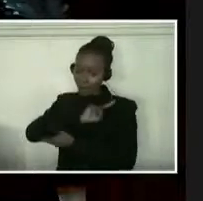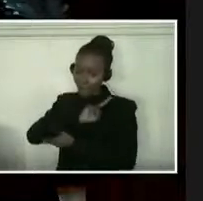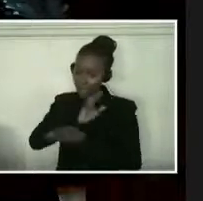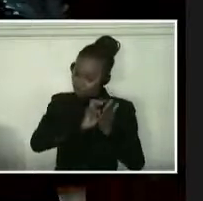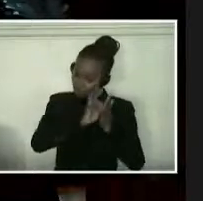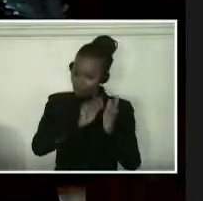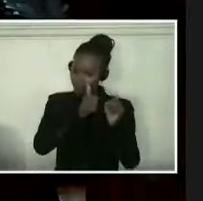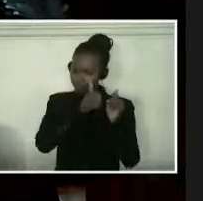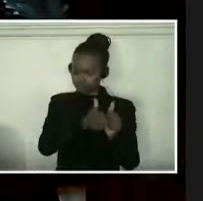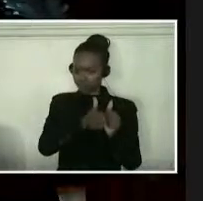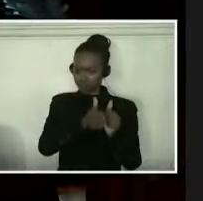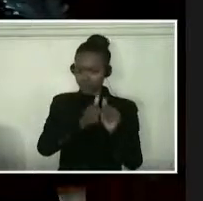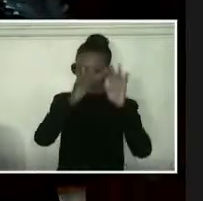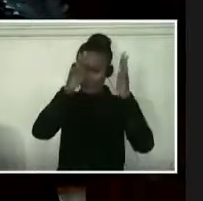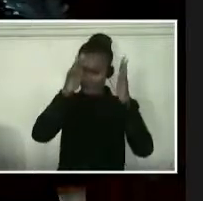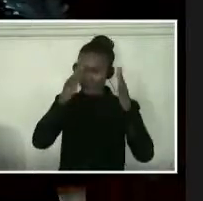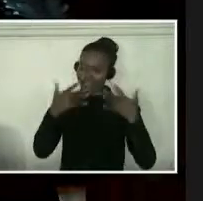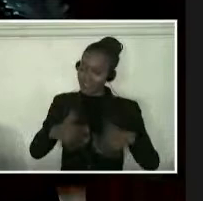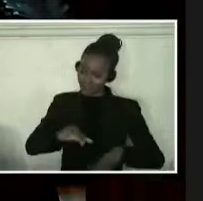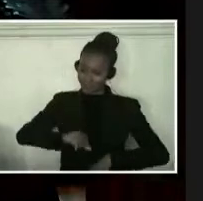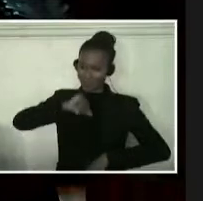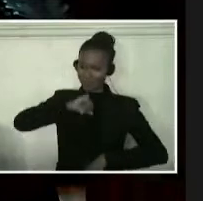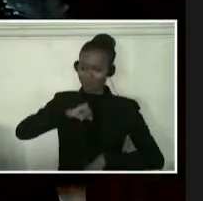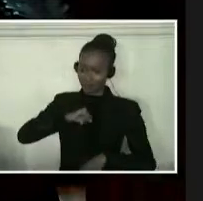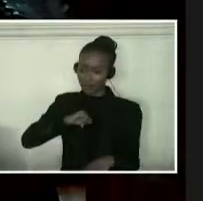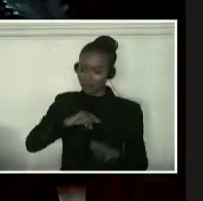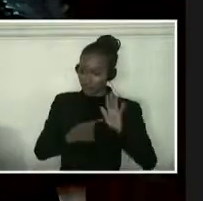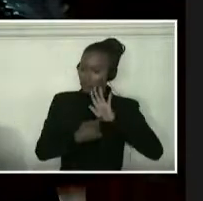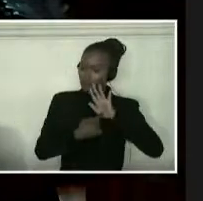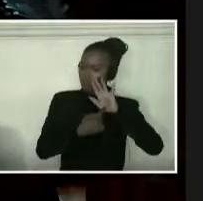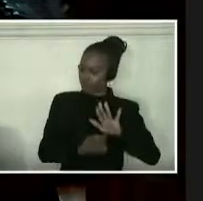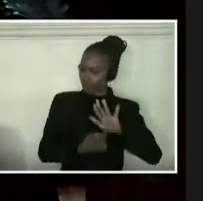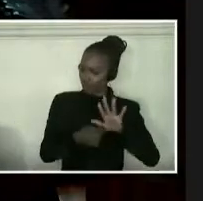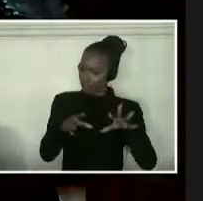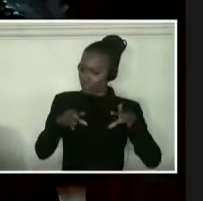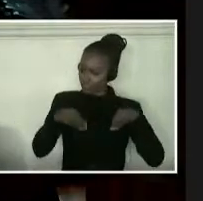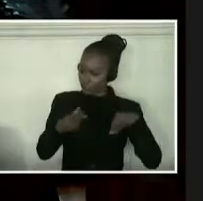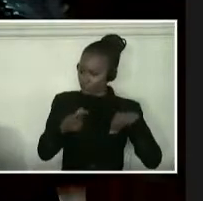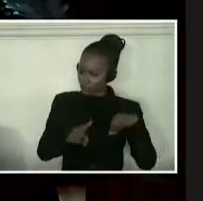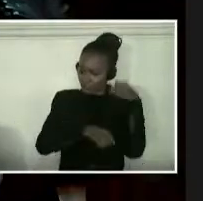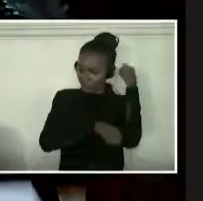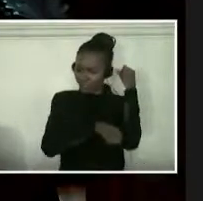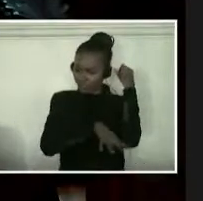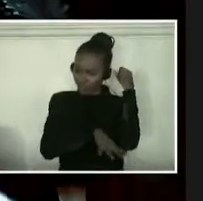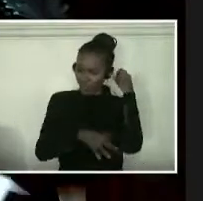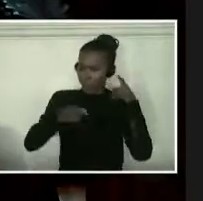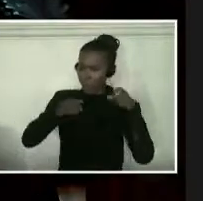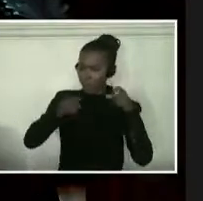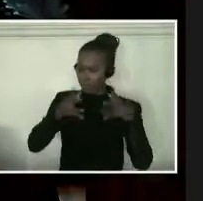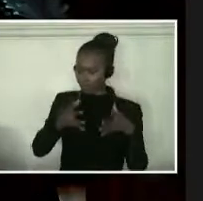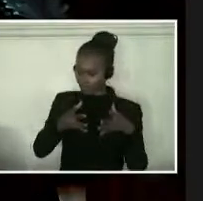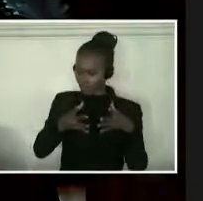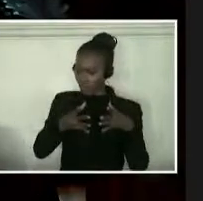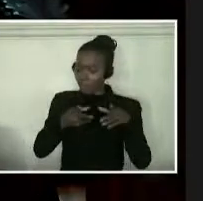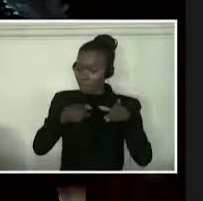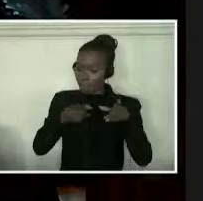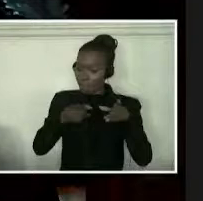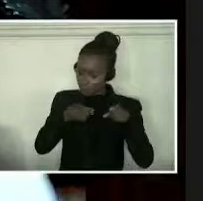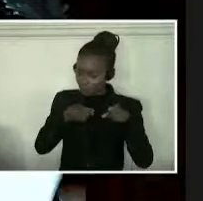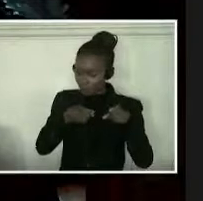plan recognizes departments that demonstrate an acceptable degree of infrastructure management bias